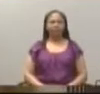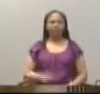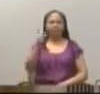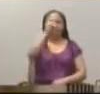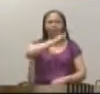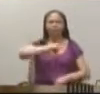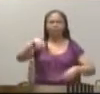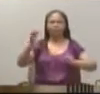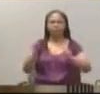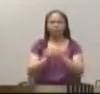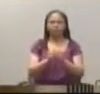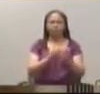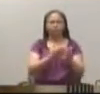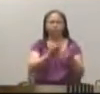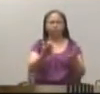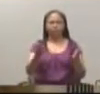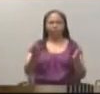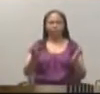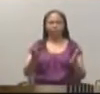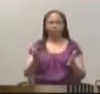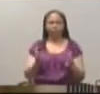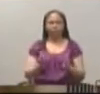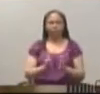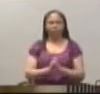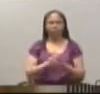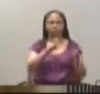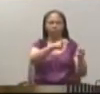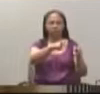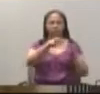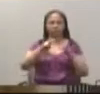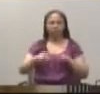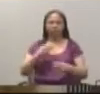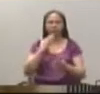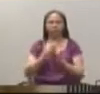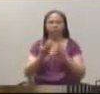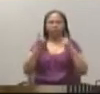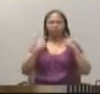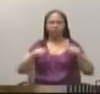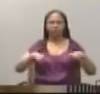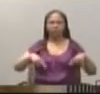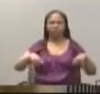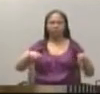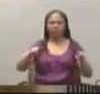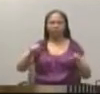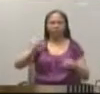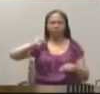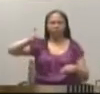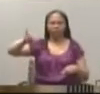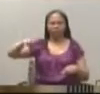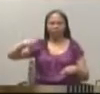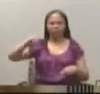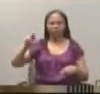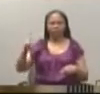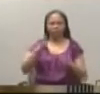The Lord be with you. And with your spirit. A reading from the Holy Gospel according to John.